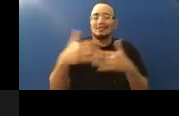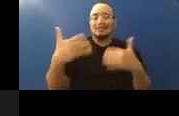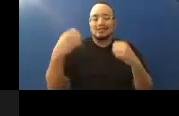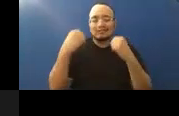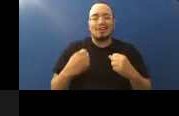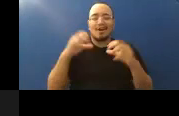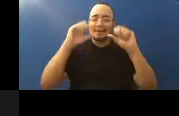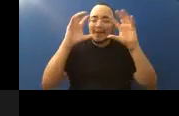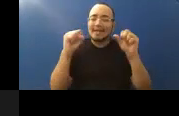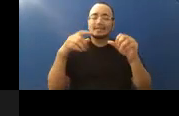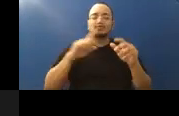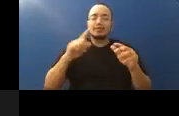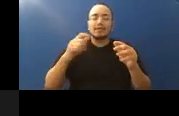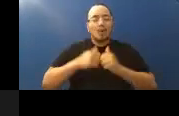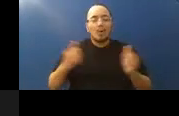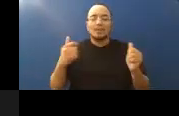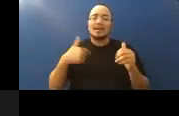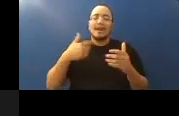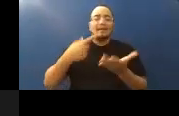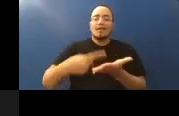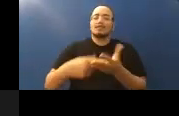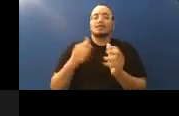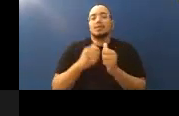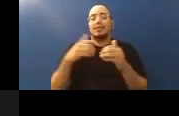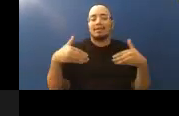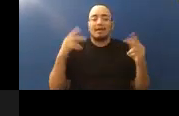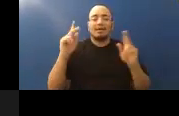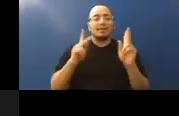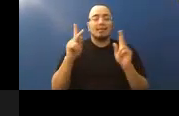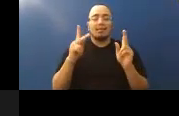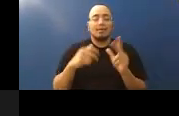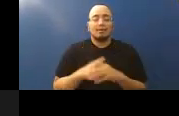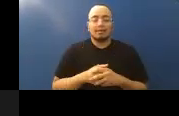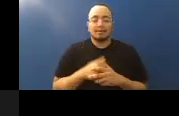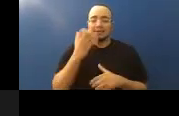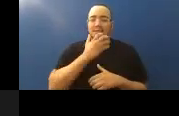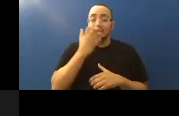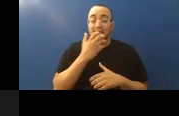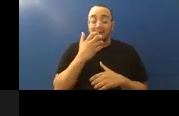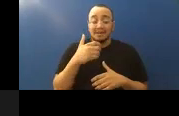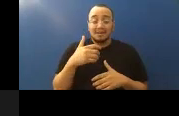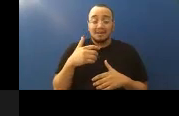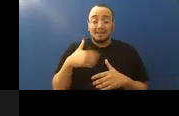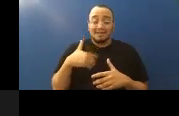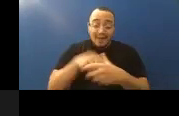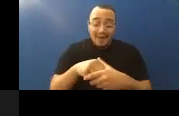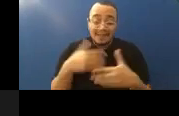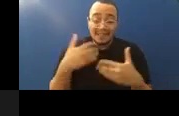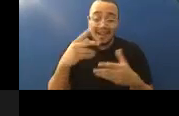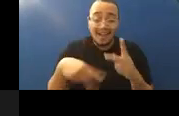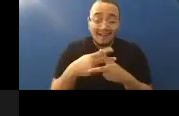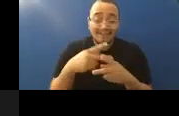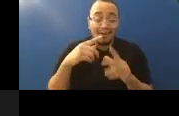having conversations with young people. I couldn't imagine being in those kinds of conversations when I was coming up,